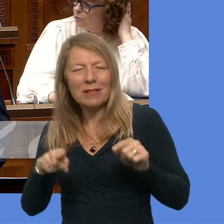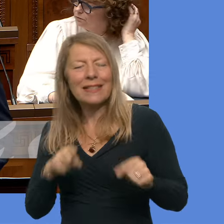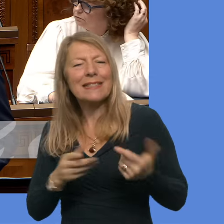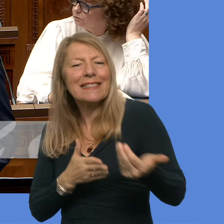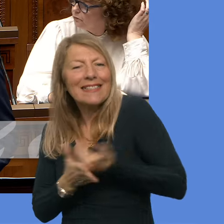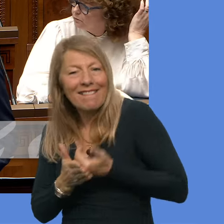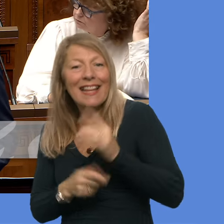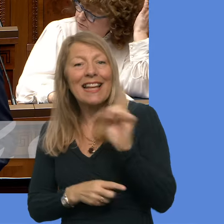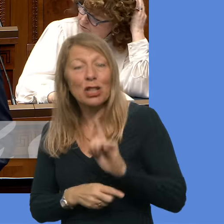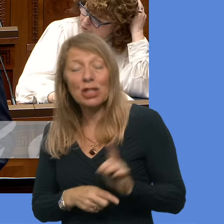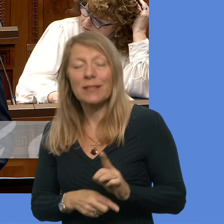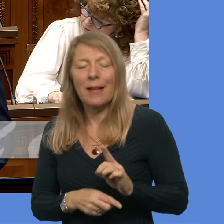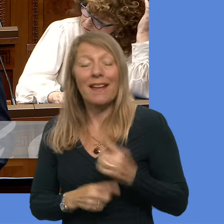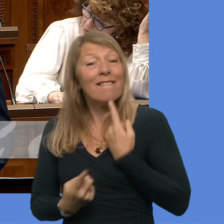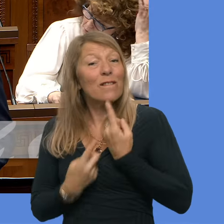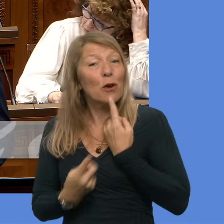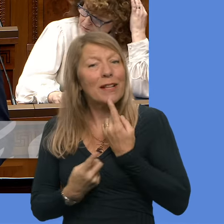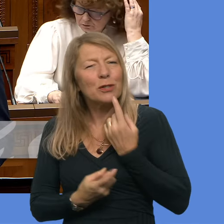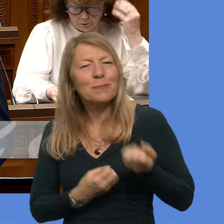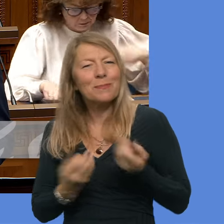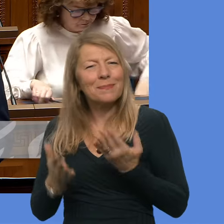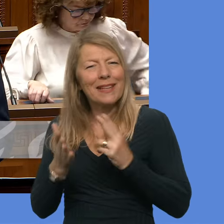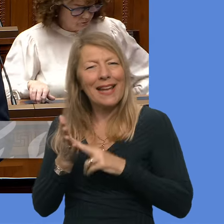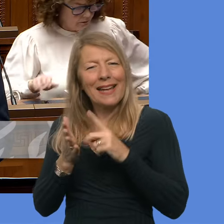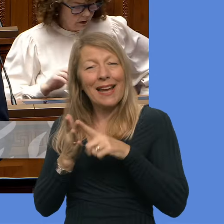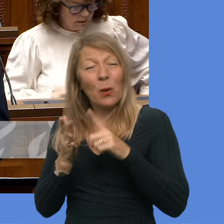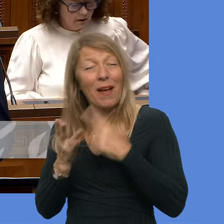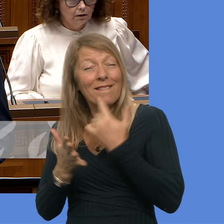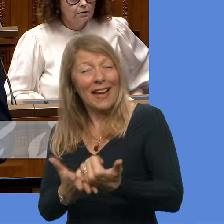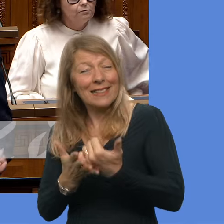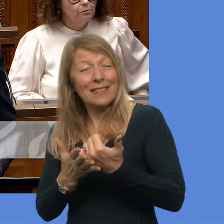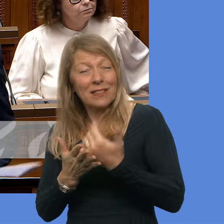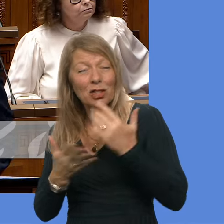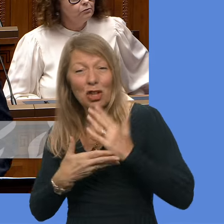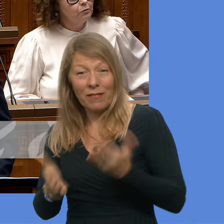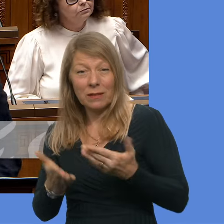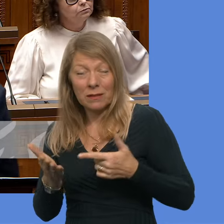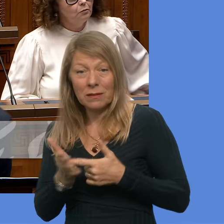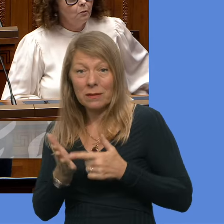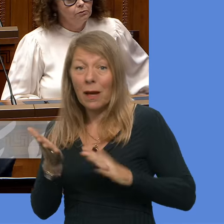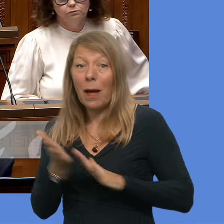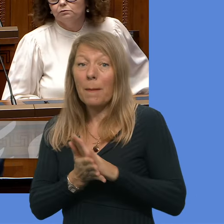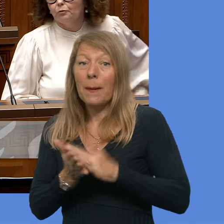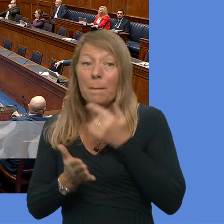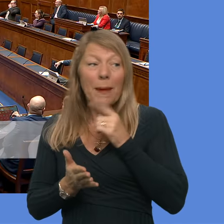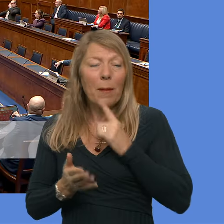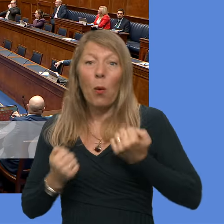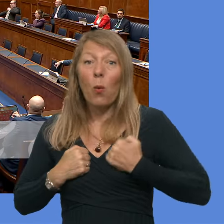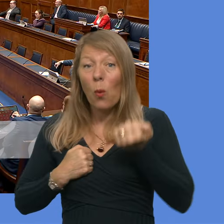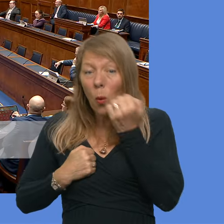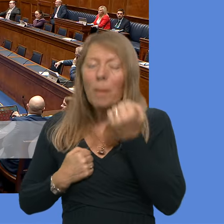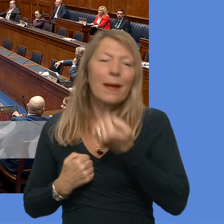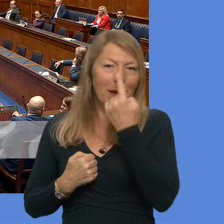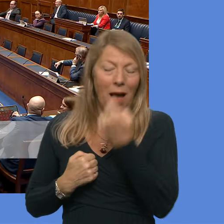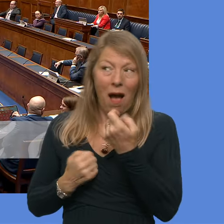Advice Service, and these technologies have the potential to provide an attractive payback to homeowners without grant support. I call